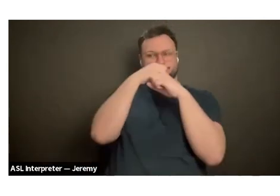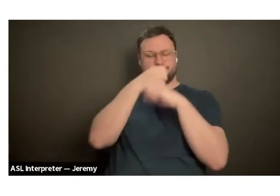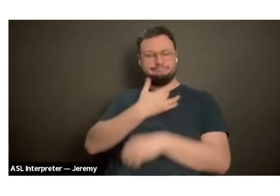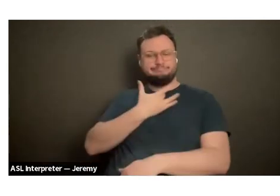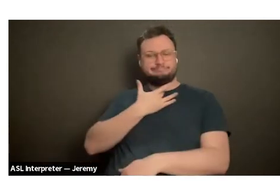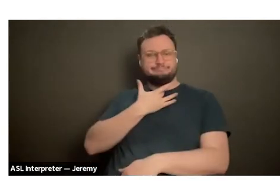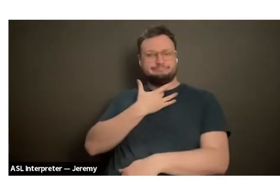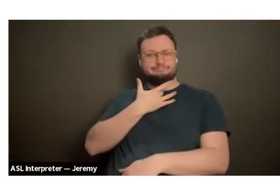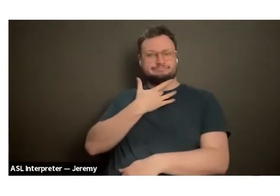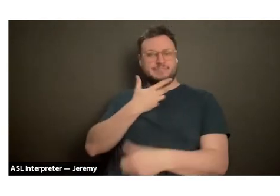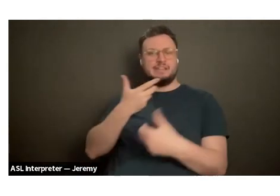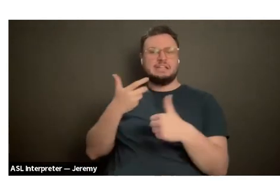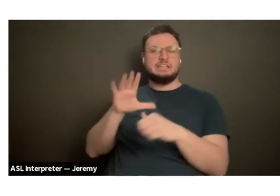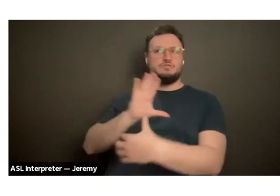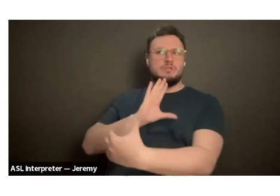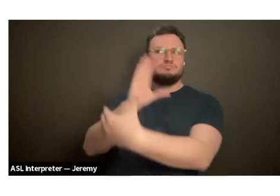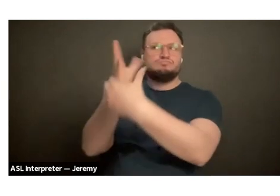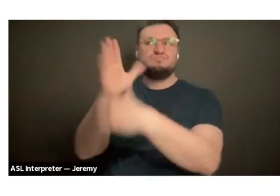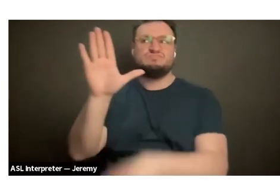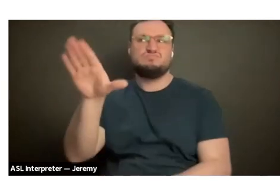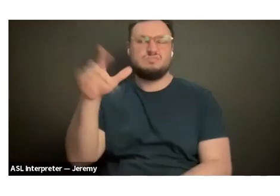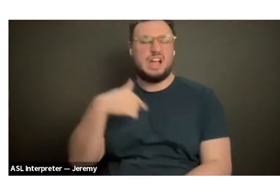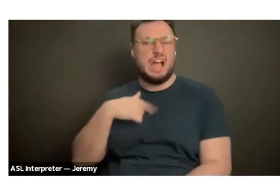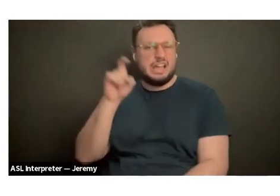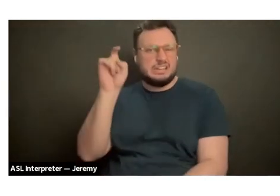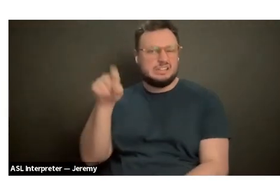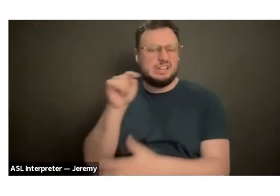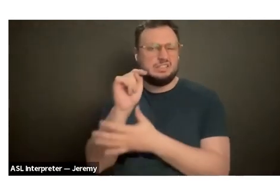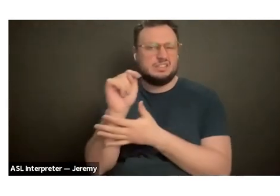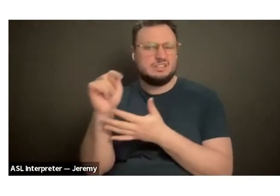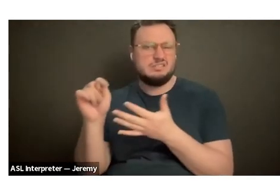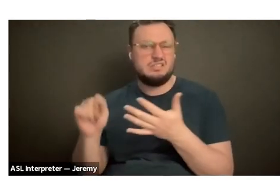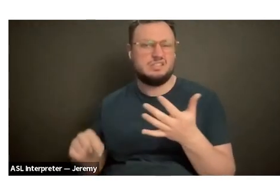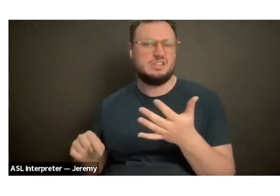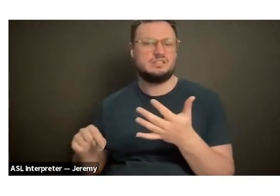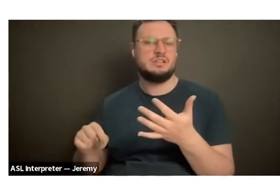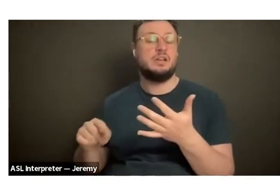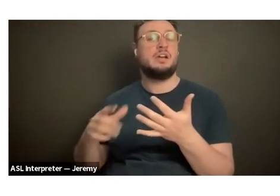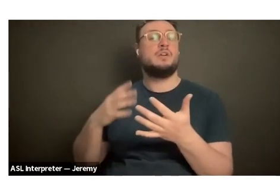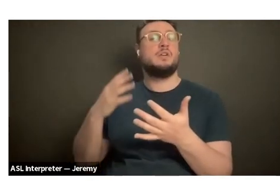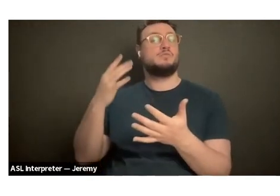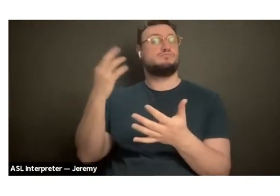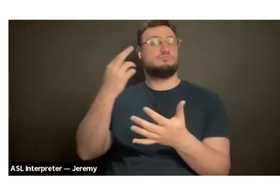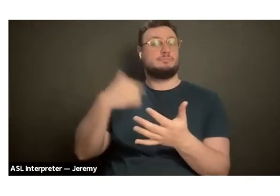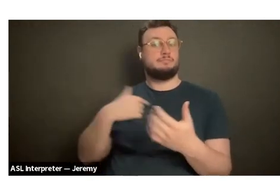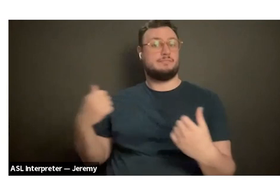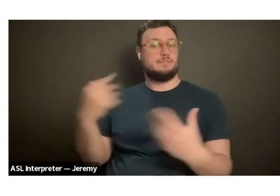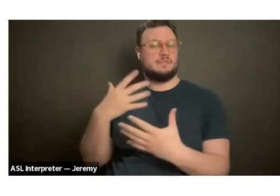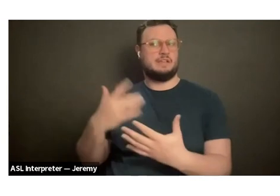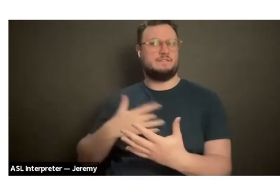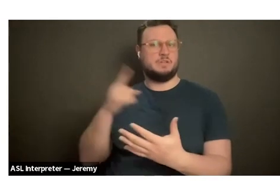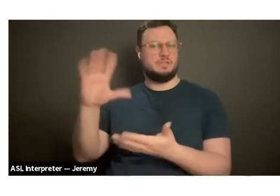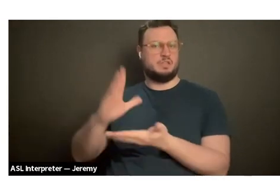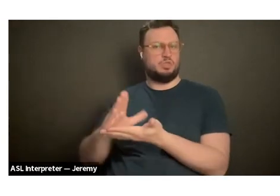speak up and voice what I needed or what I couldn't do, resulting in being isolated